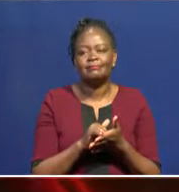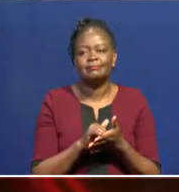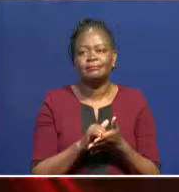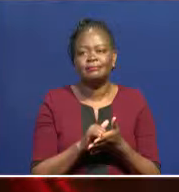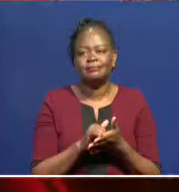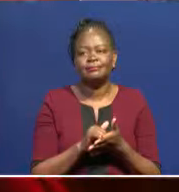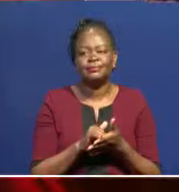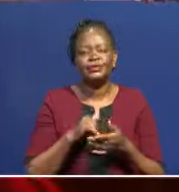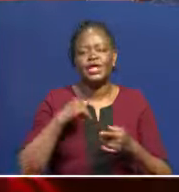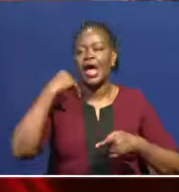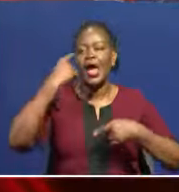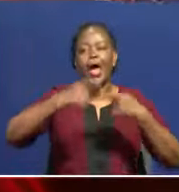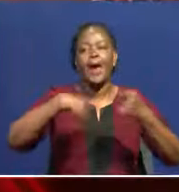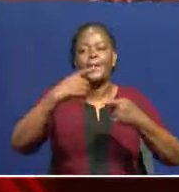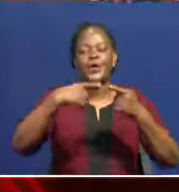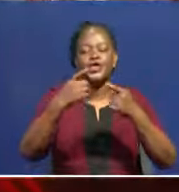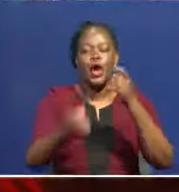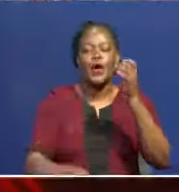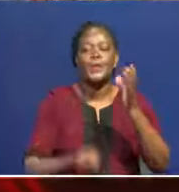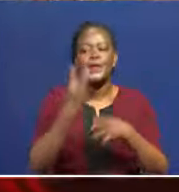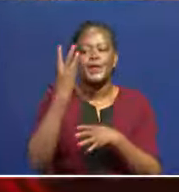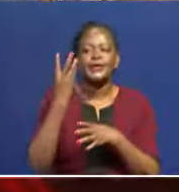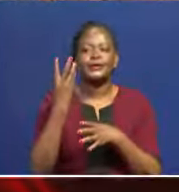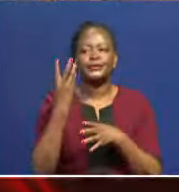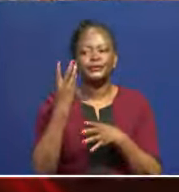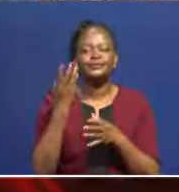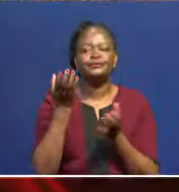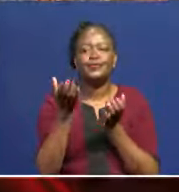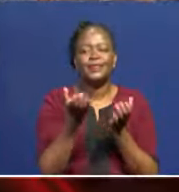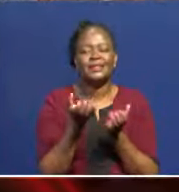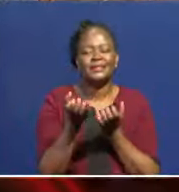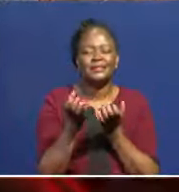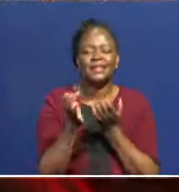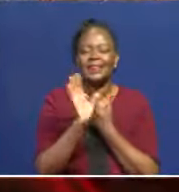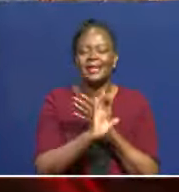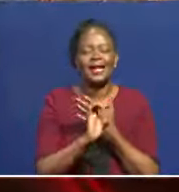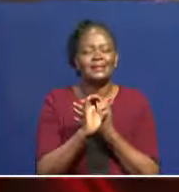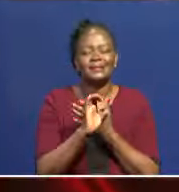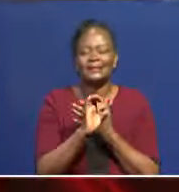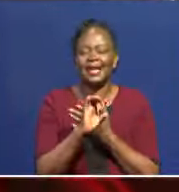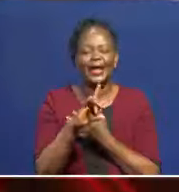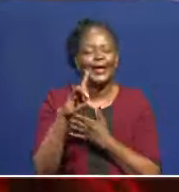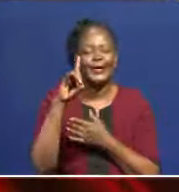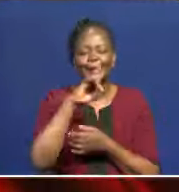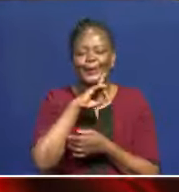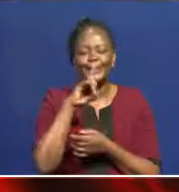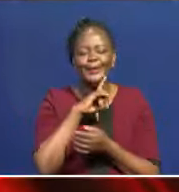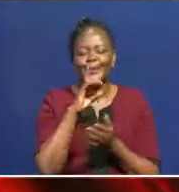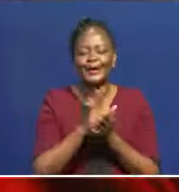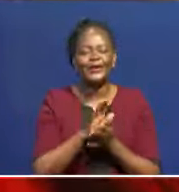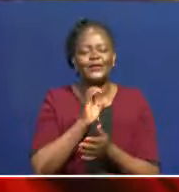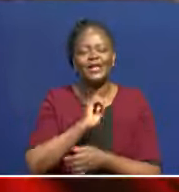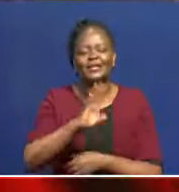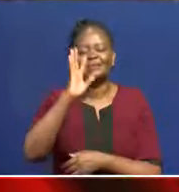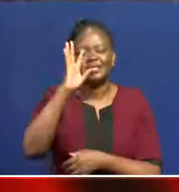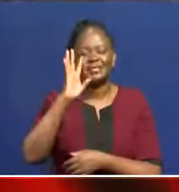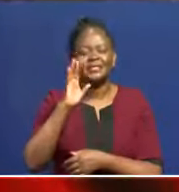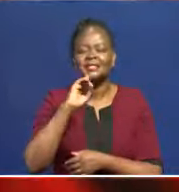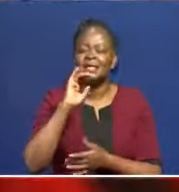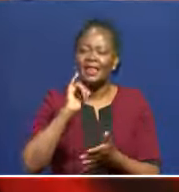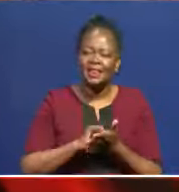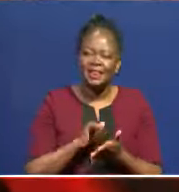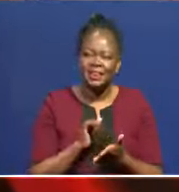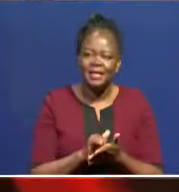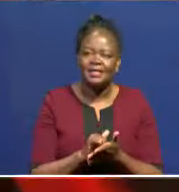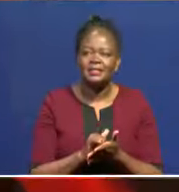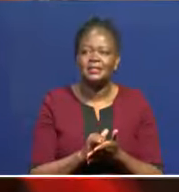have argued that the process of opening and running business in the country is too hectic and expensive for the youth. They say that there